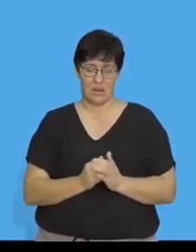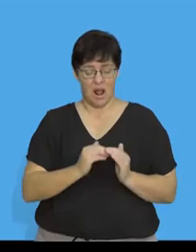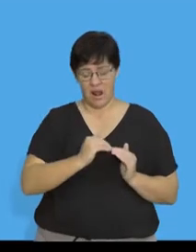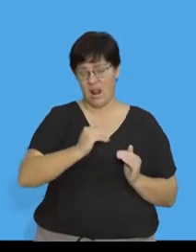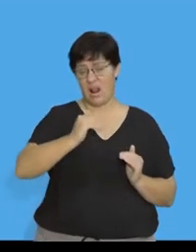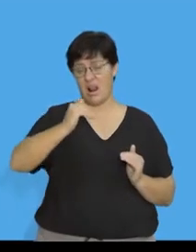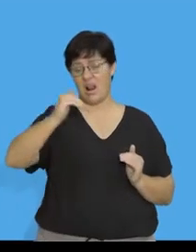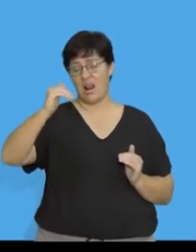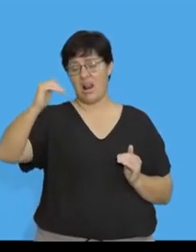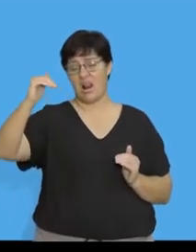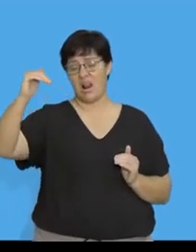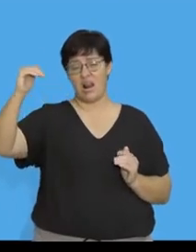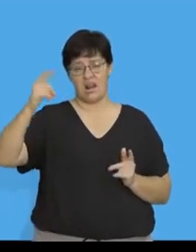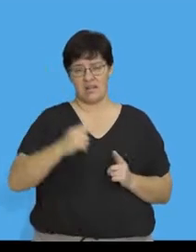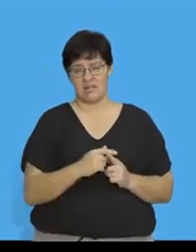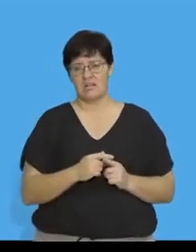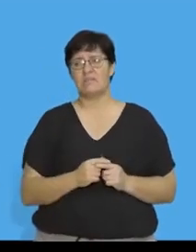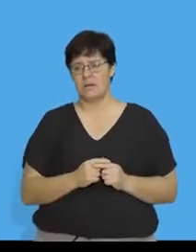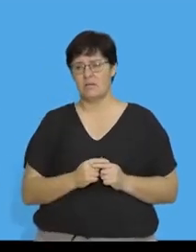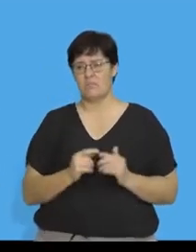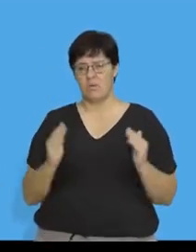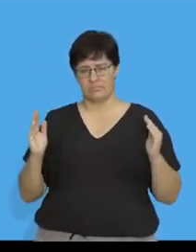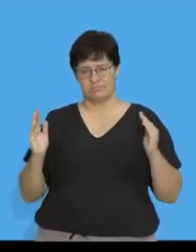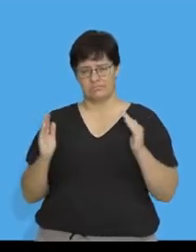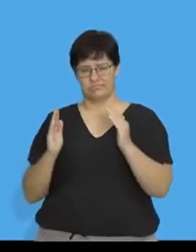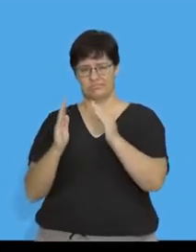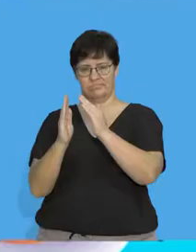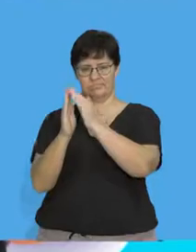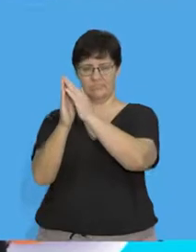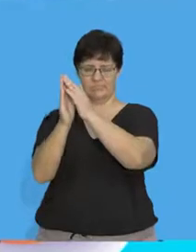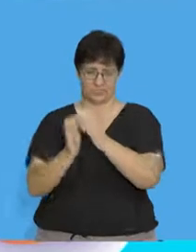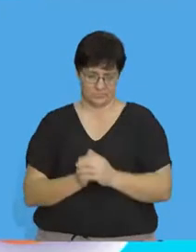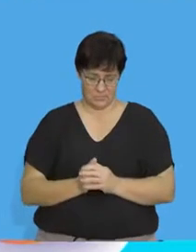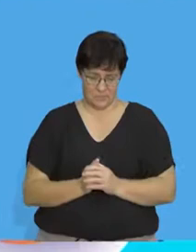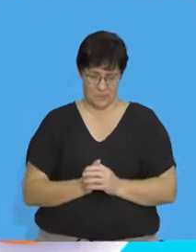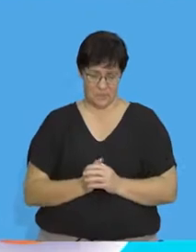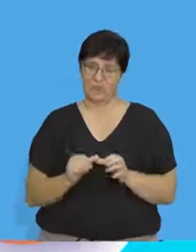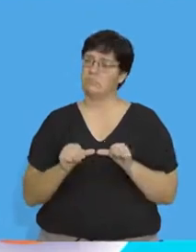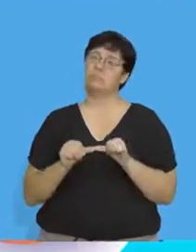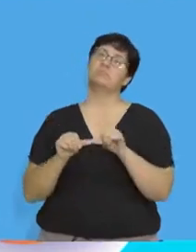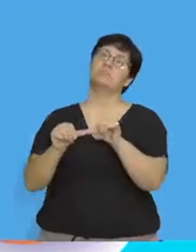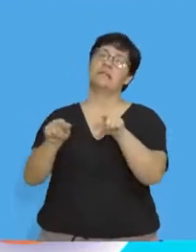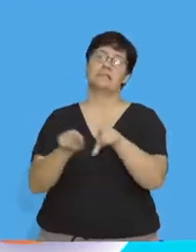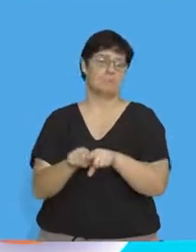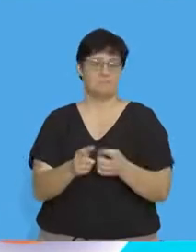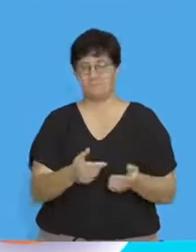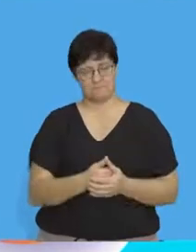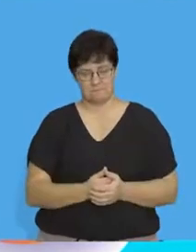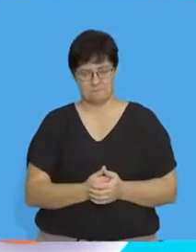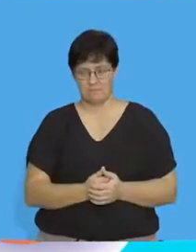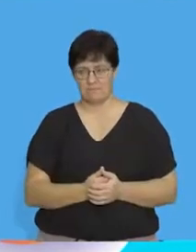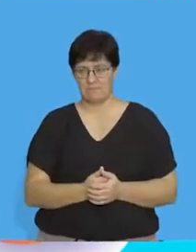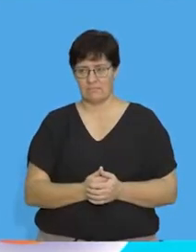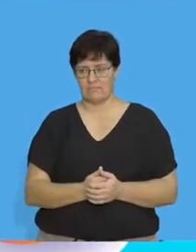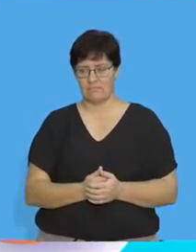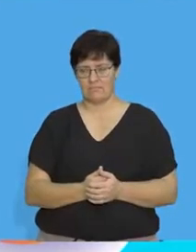clear way of representing this relationship. Now, I want to bring it all together. And just to remind you that